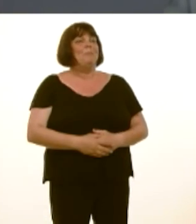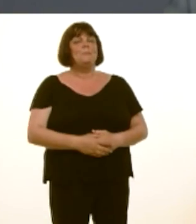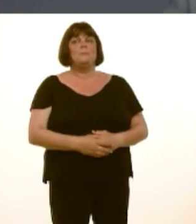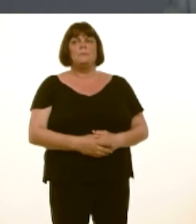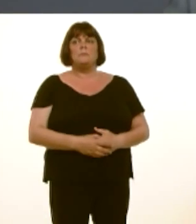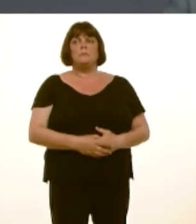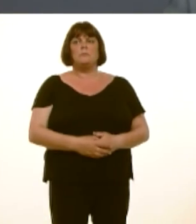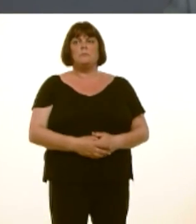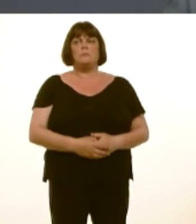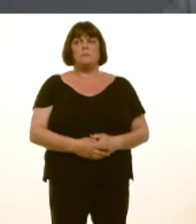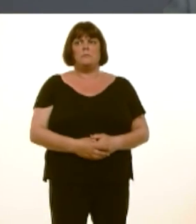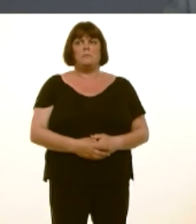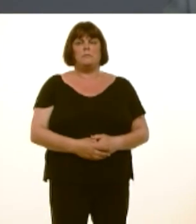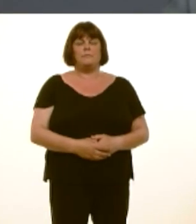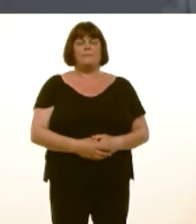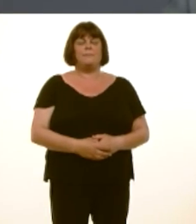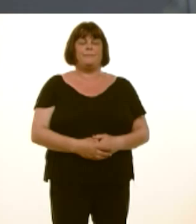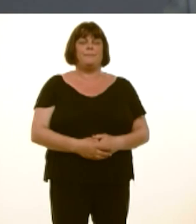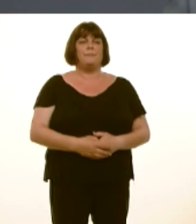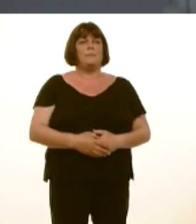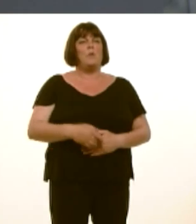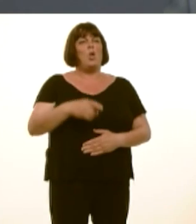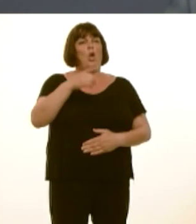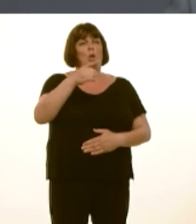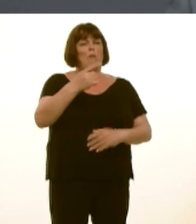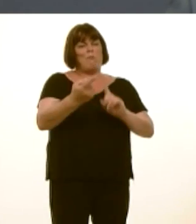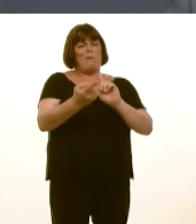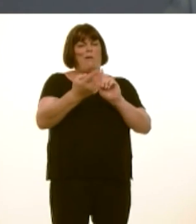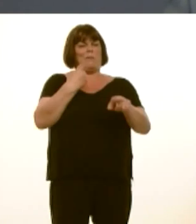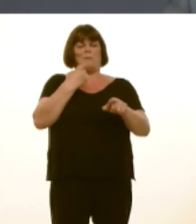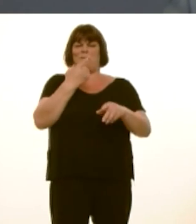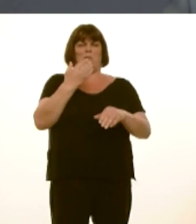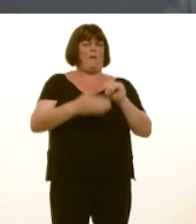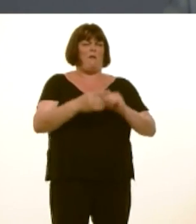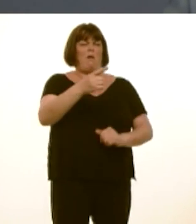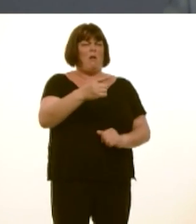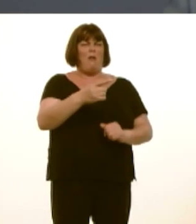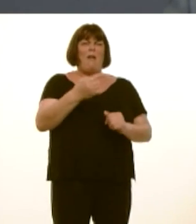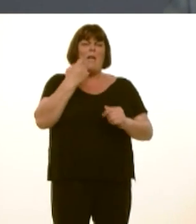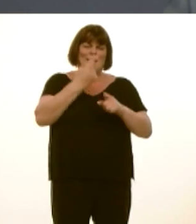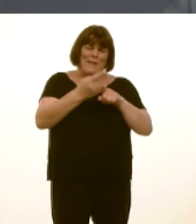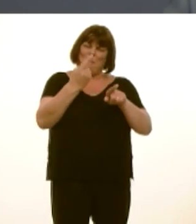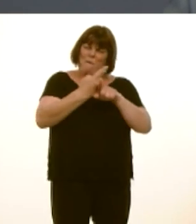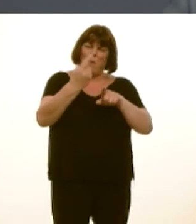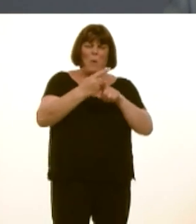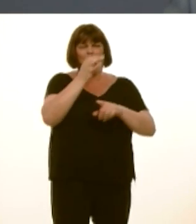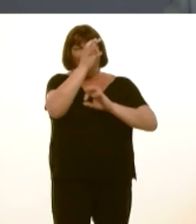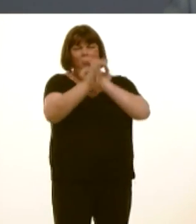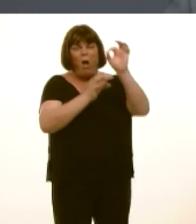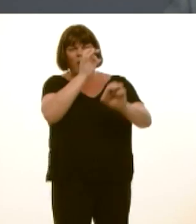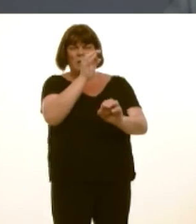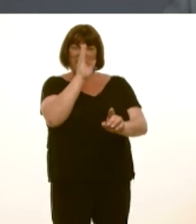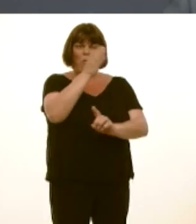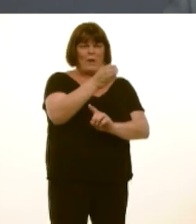And it's not a surprise at all that you have sidestepped the issue, because you sidestep issues every week here. This is